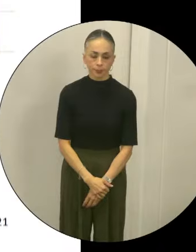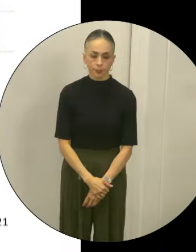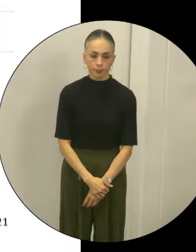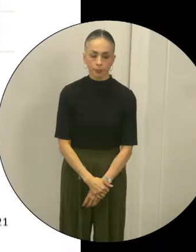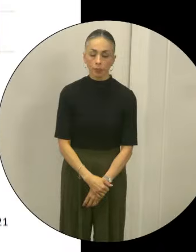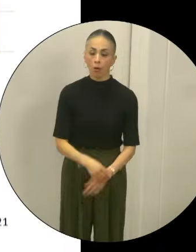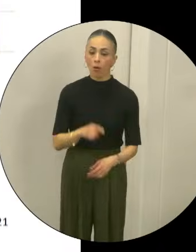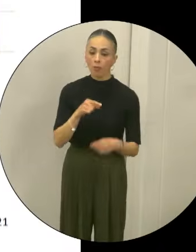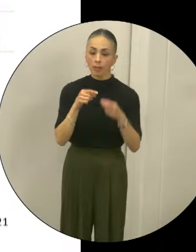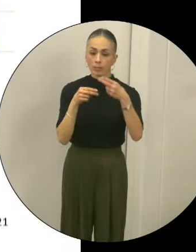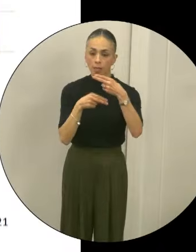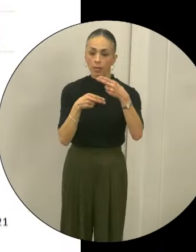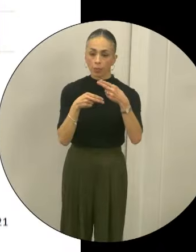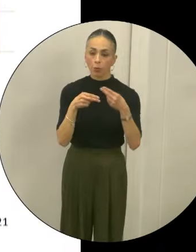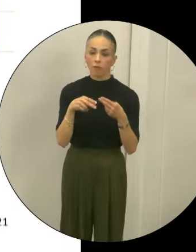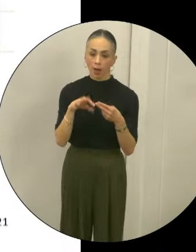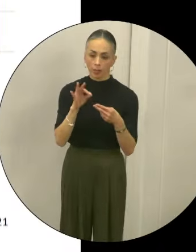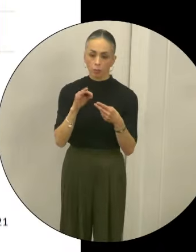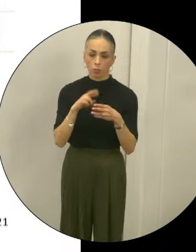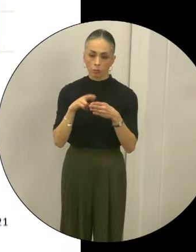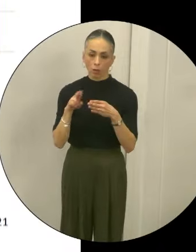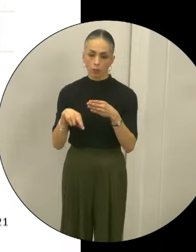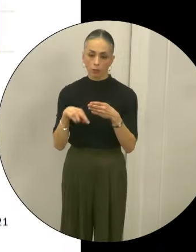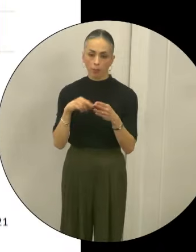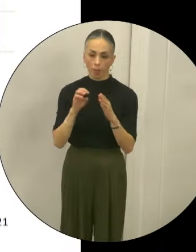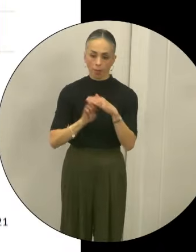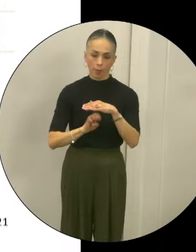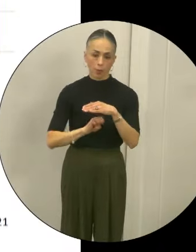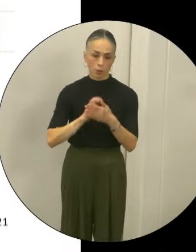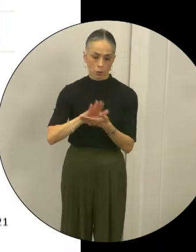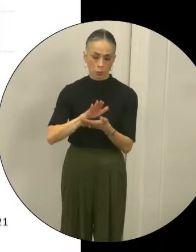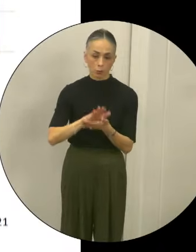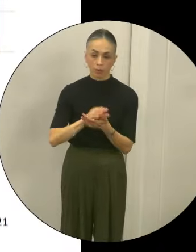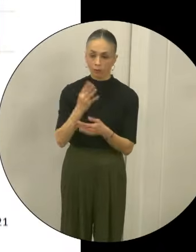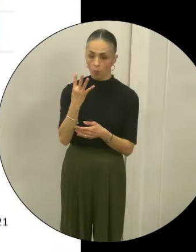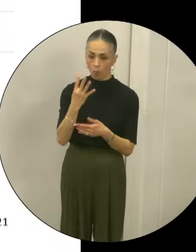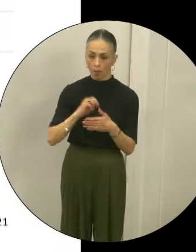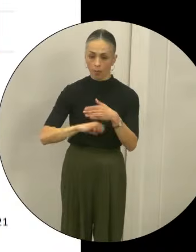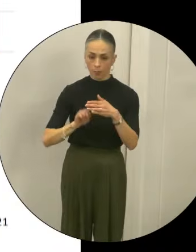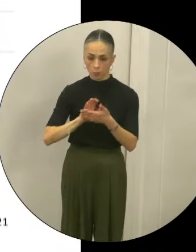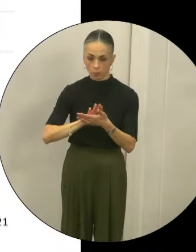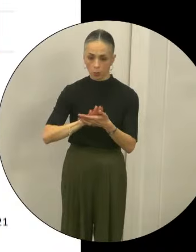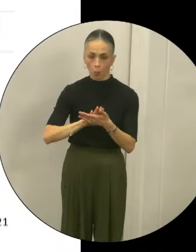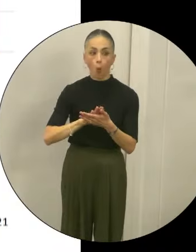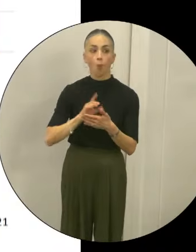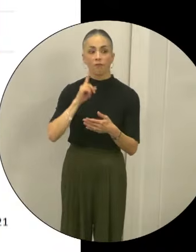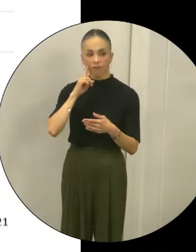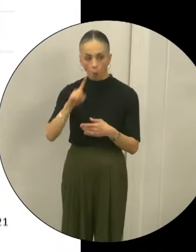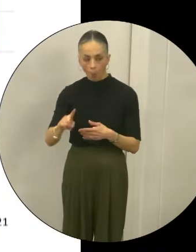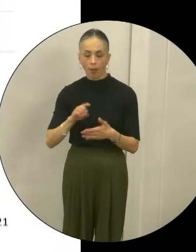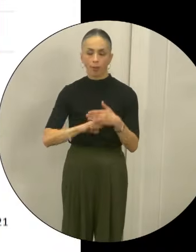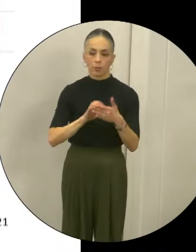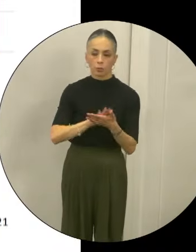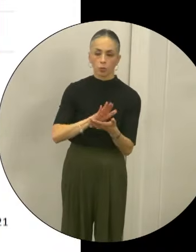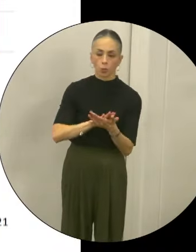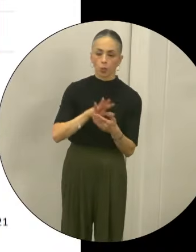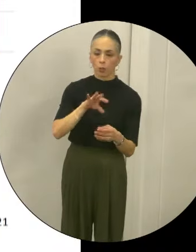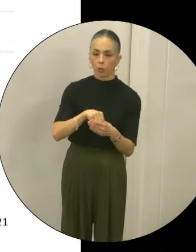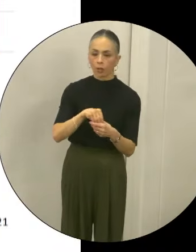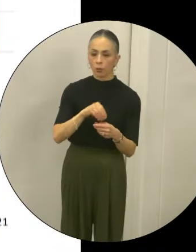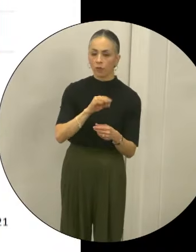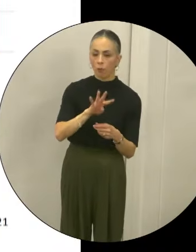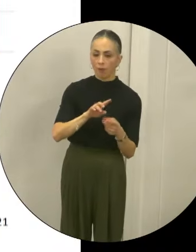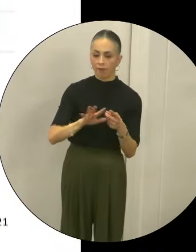On this slide, you'll find the results specifically from our elementary schools. For elementary schools, the results include students in grades 4 and 5. The